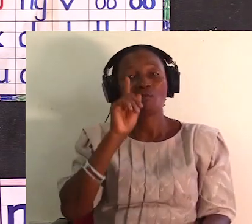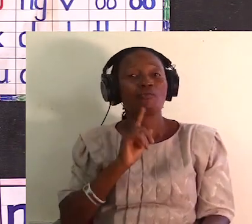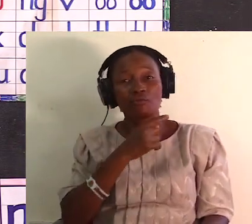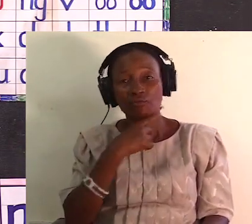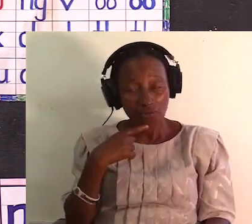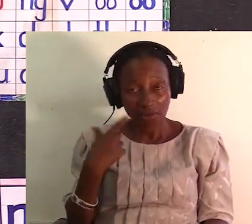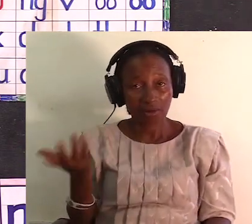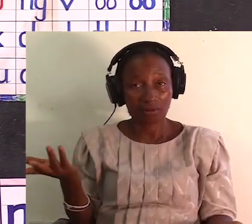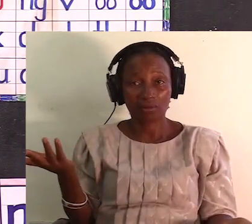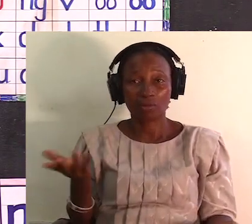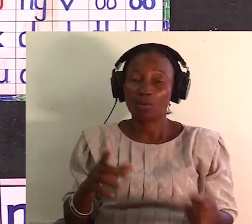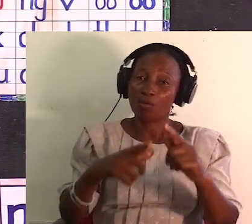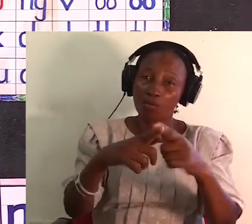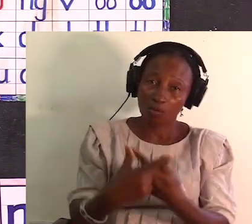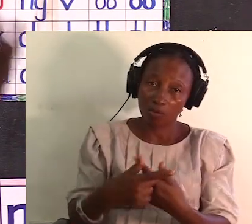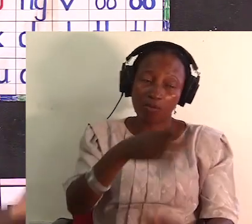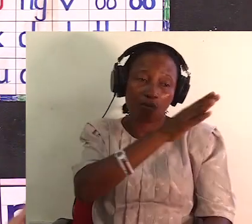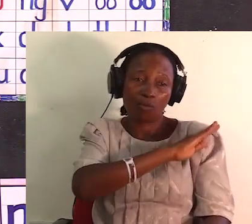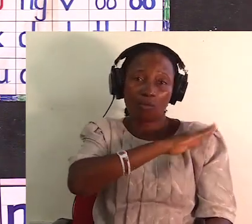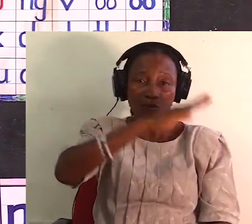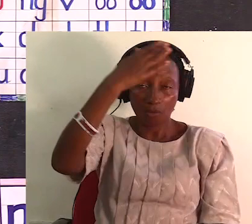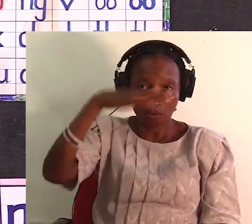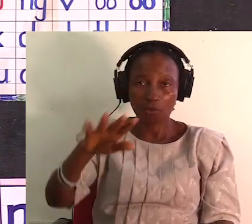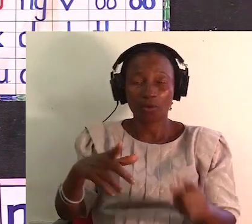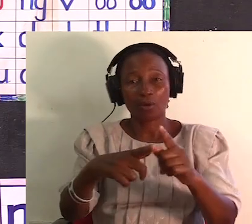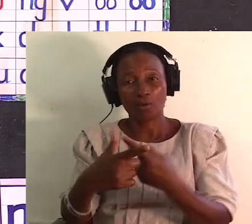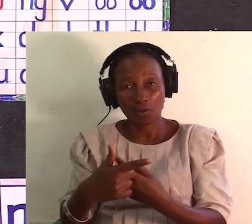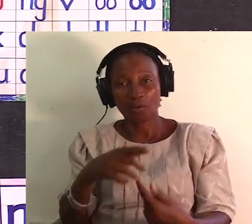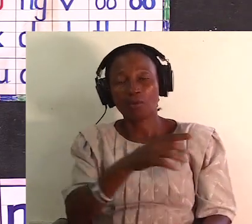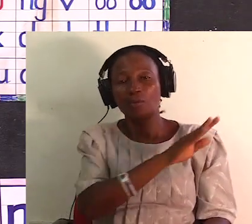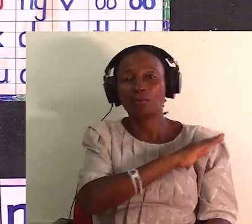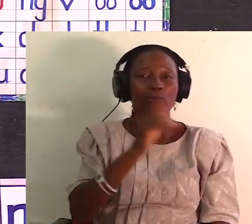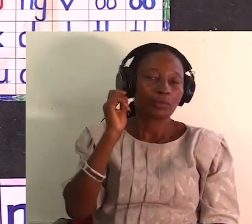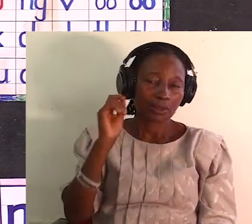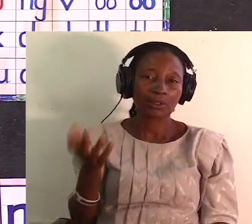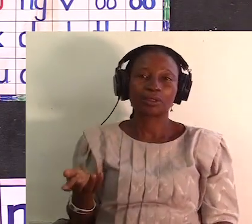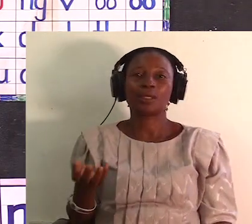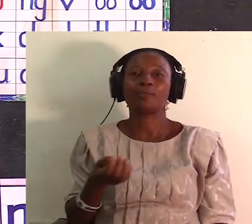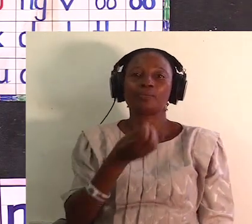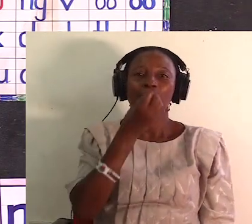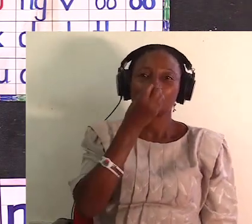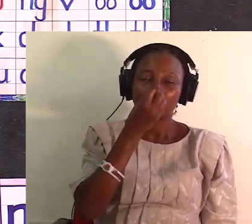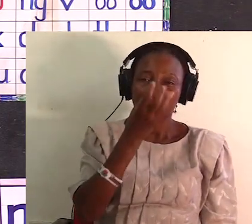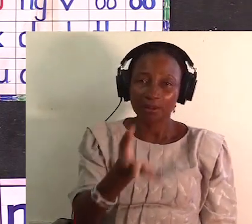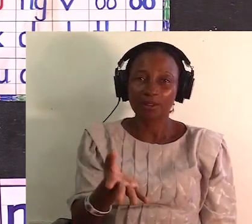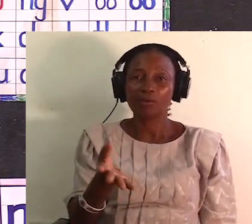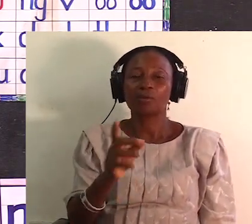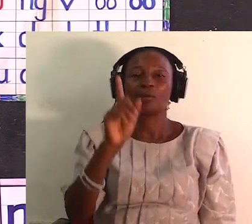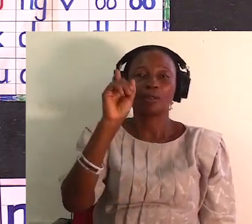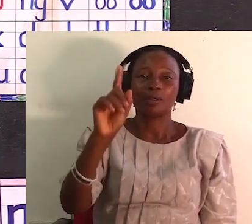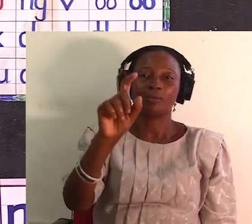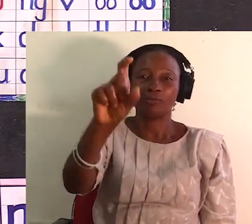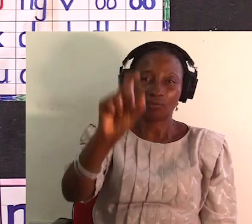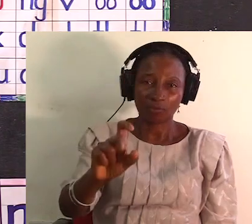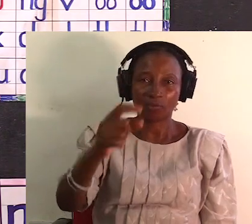teacher or myself or your parents who are learned. Let them tell you whether that word is a correct English word. Then